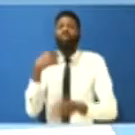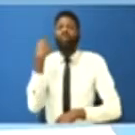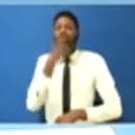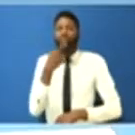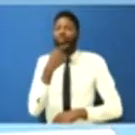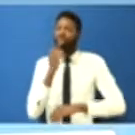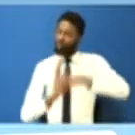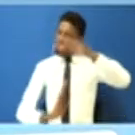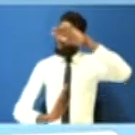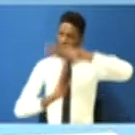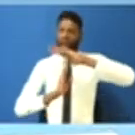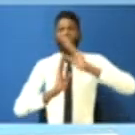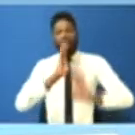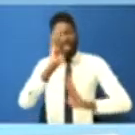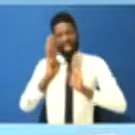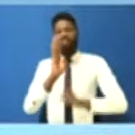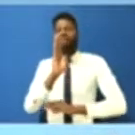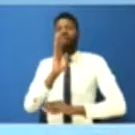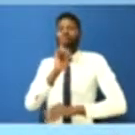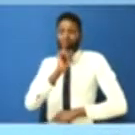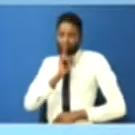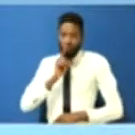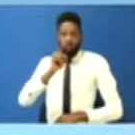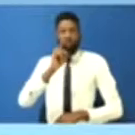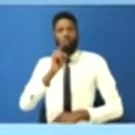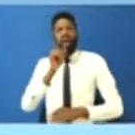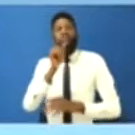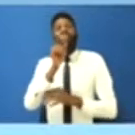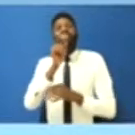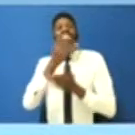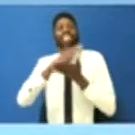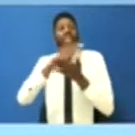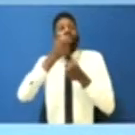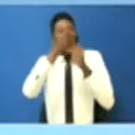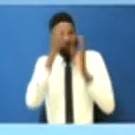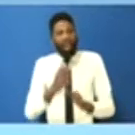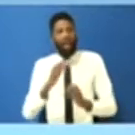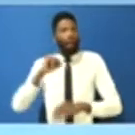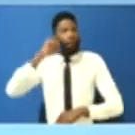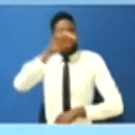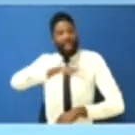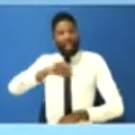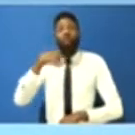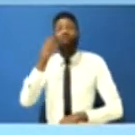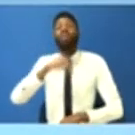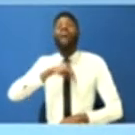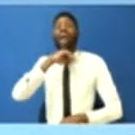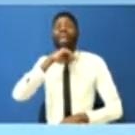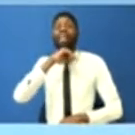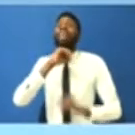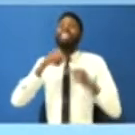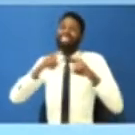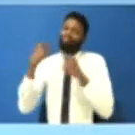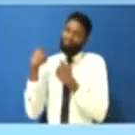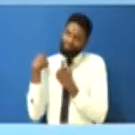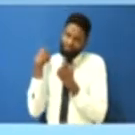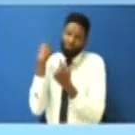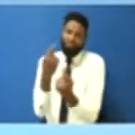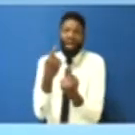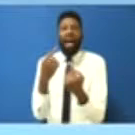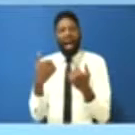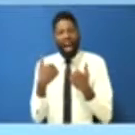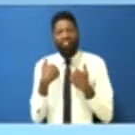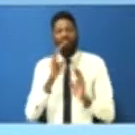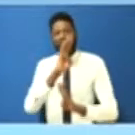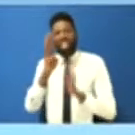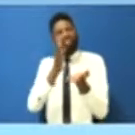shareholder in politics if i can use those words raila molo dinga baba he has run the most disciplined political party